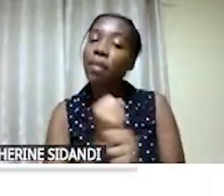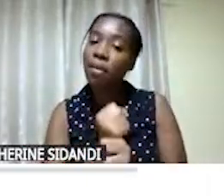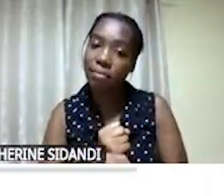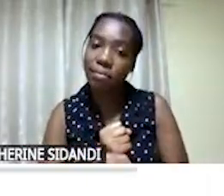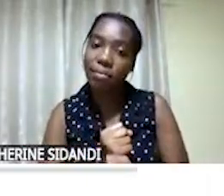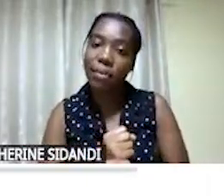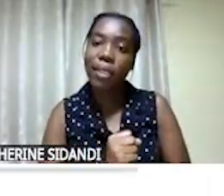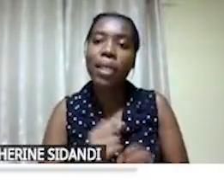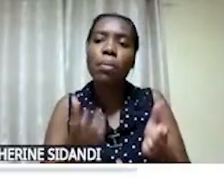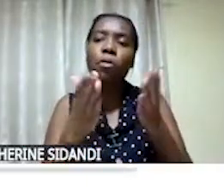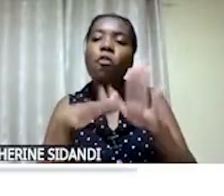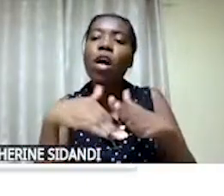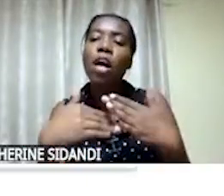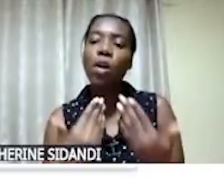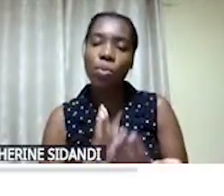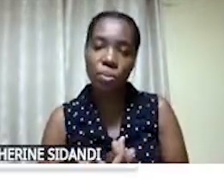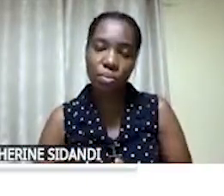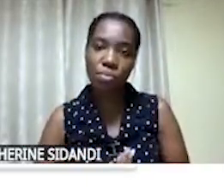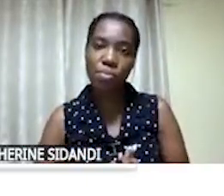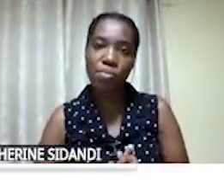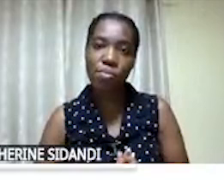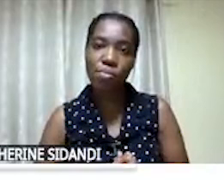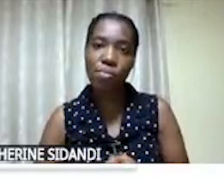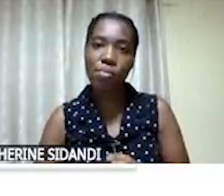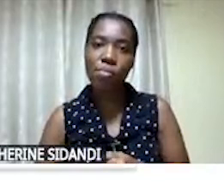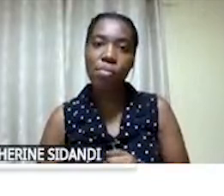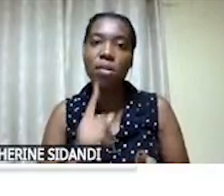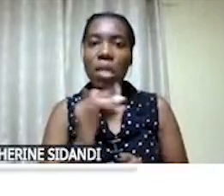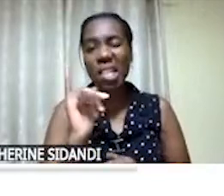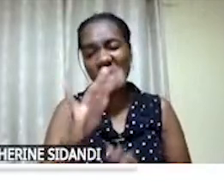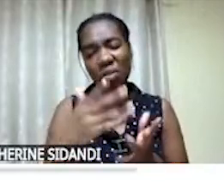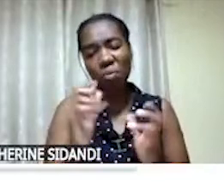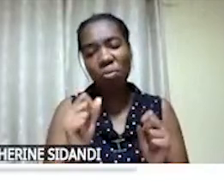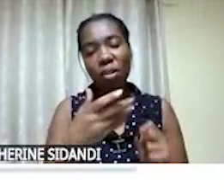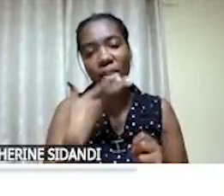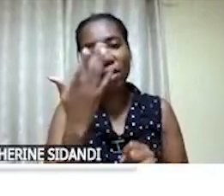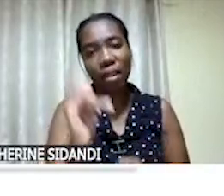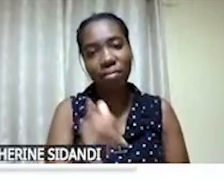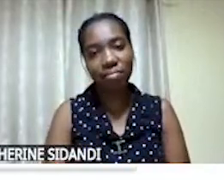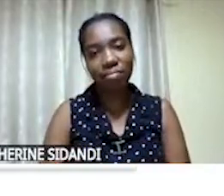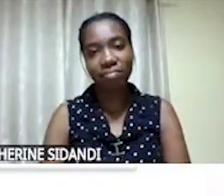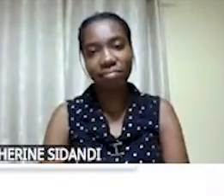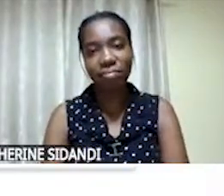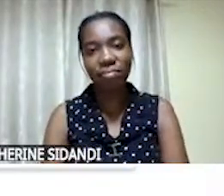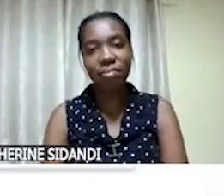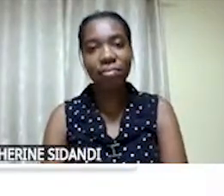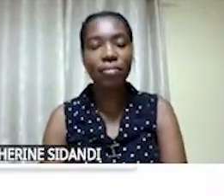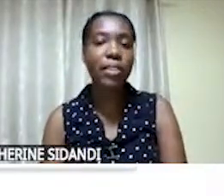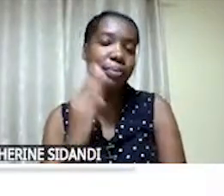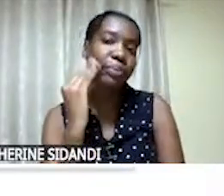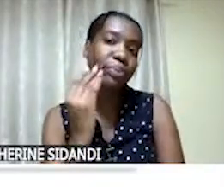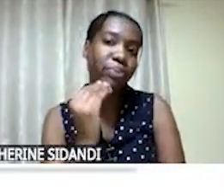improve? Yeah. So yeah, I think that's how I could answer that based on my There's a experience. question here